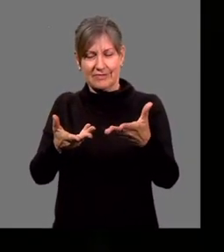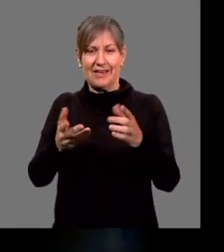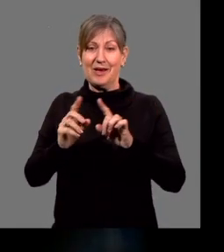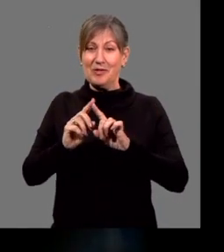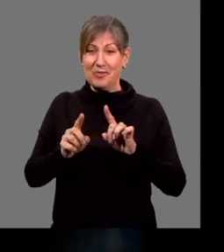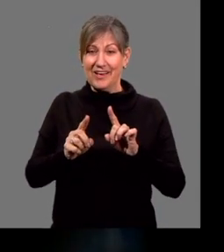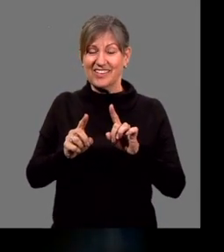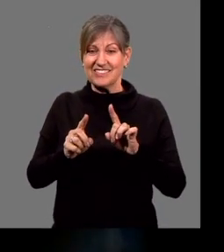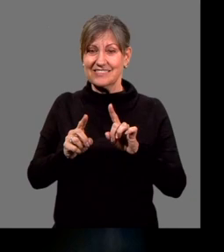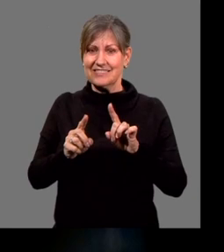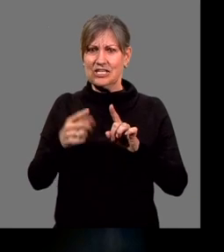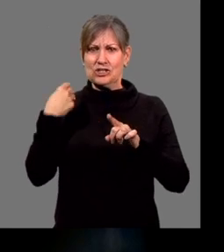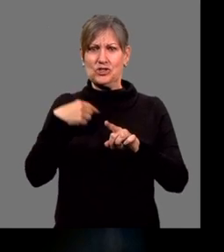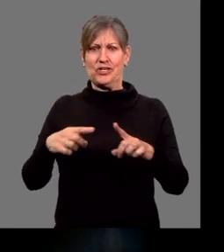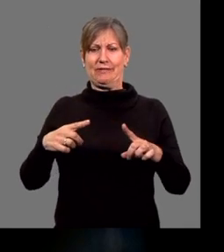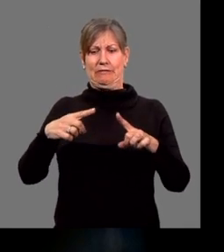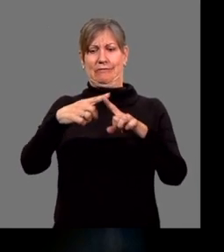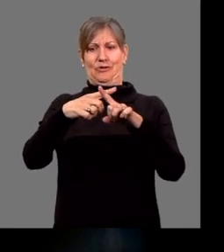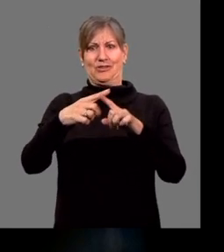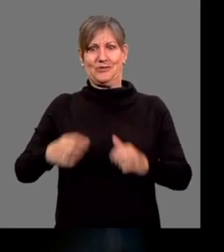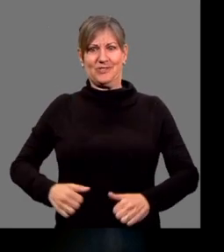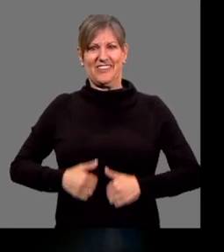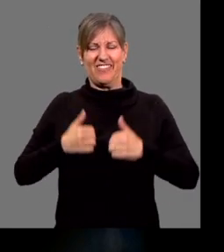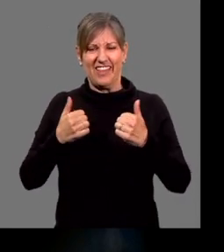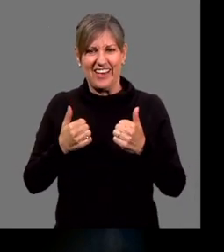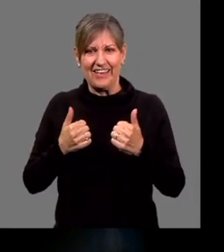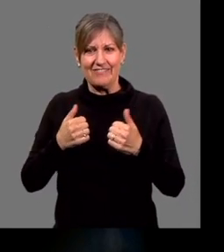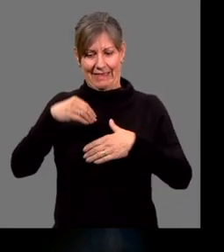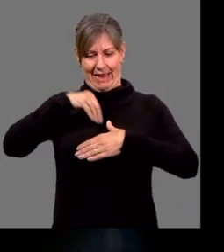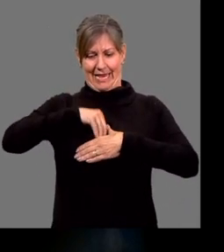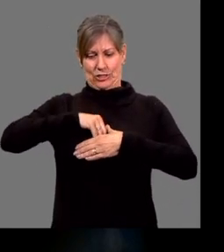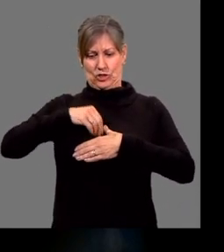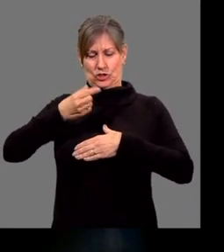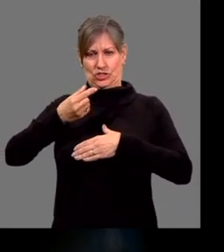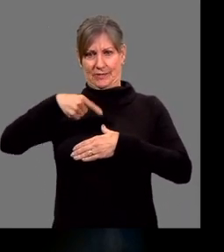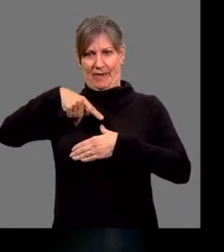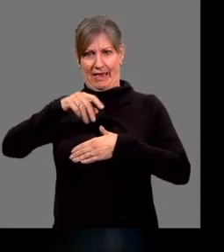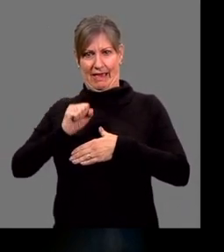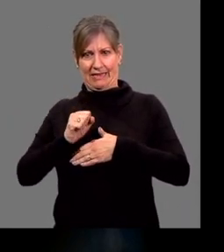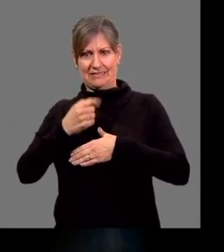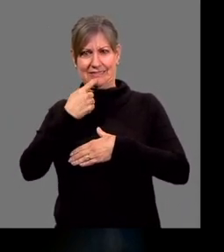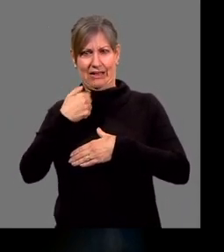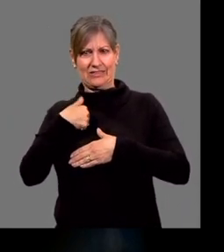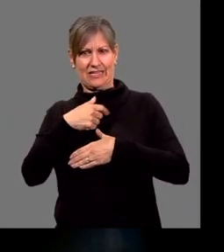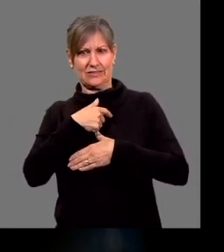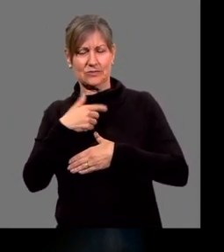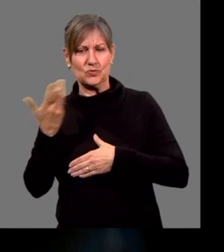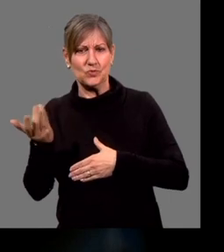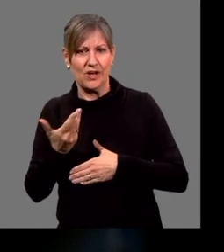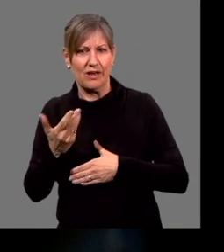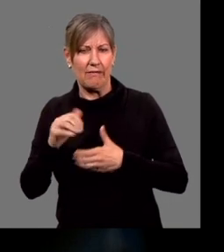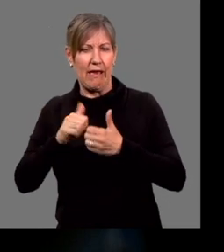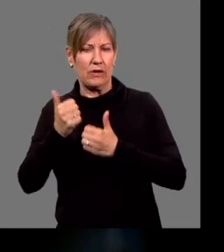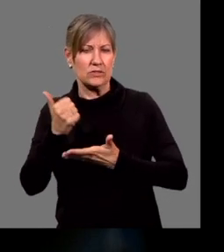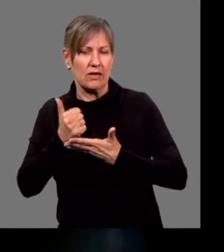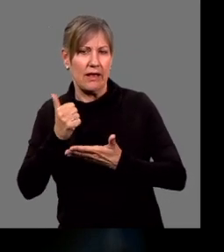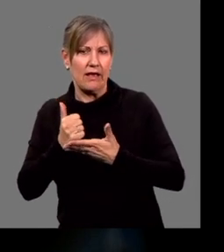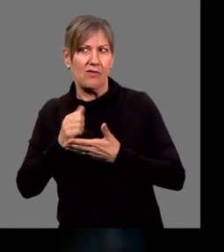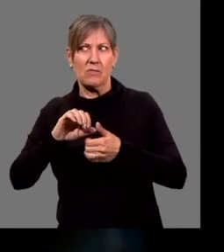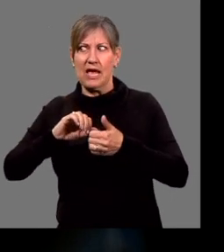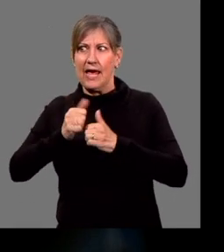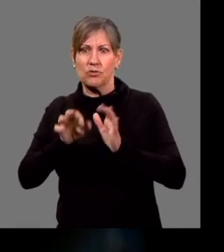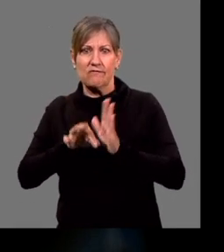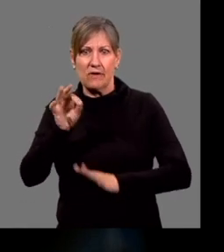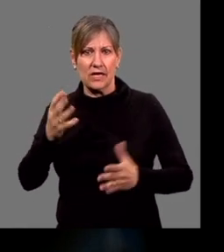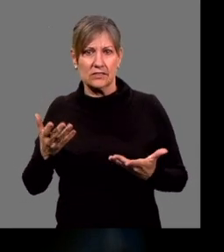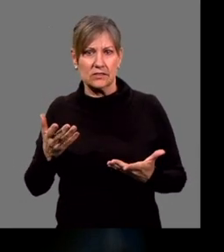there. But at those crossroads of life, what does that internal GPS guide tell us? And how does it help us? How do we find